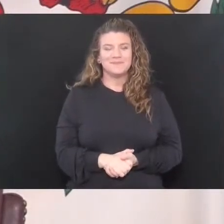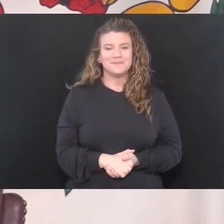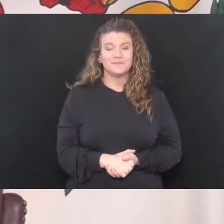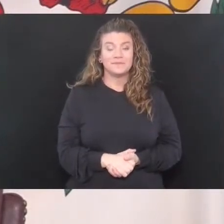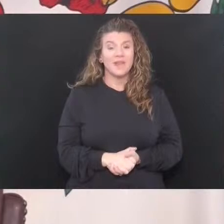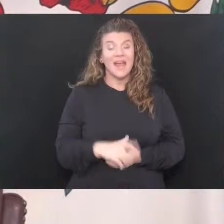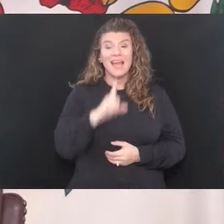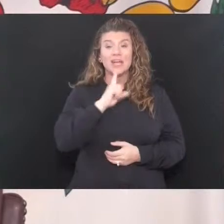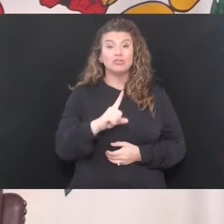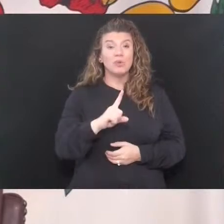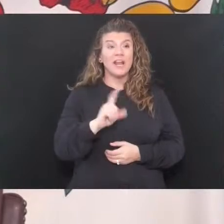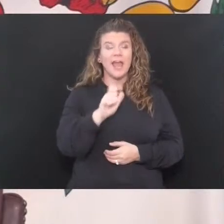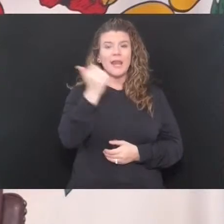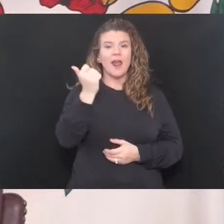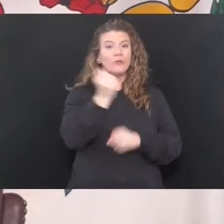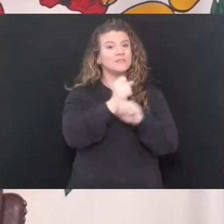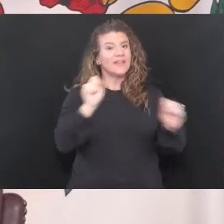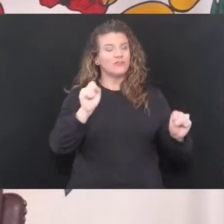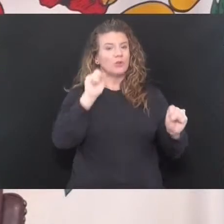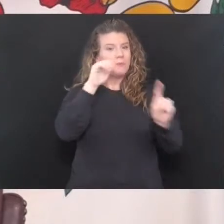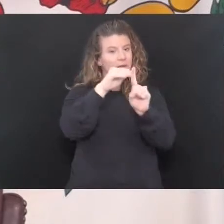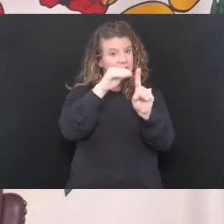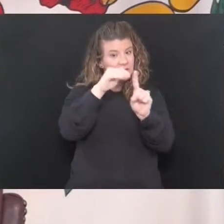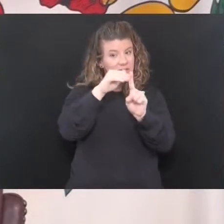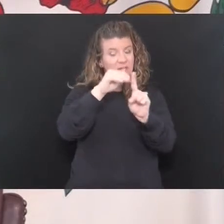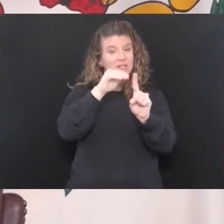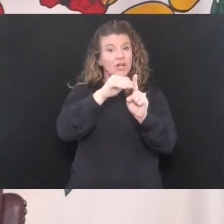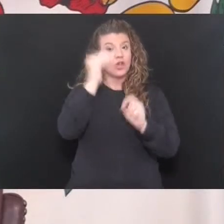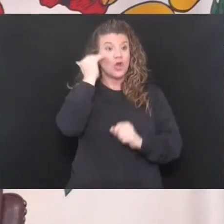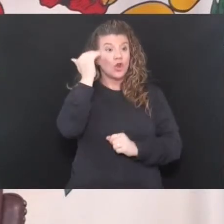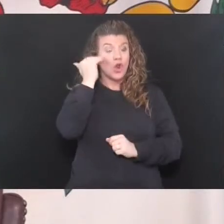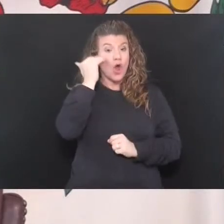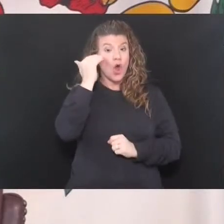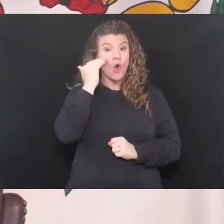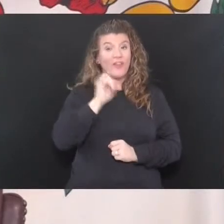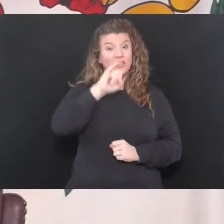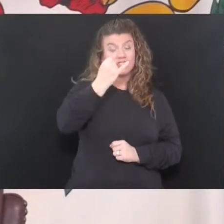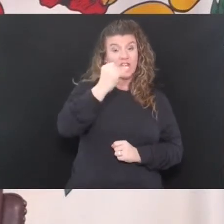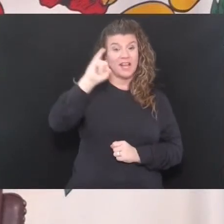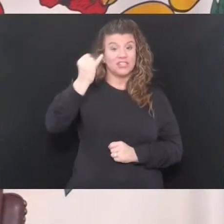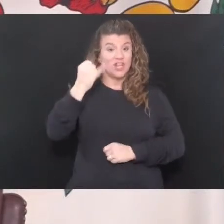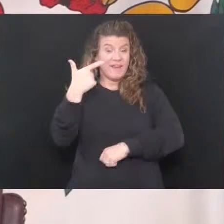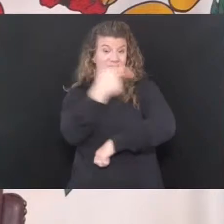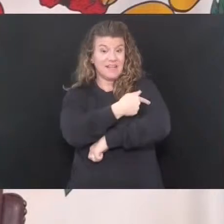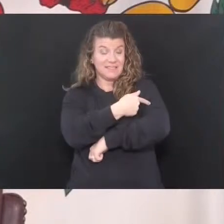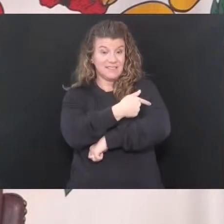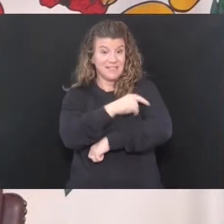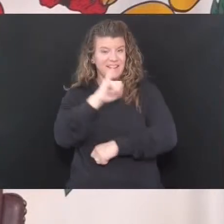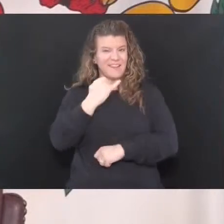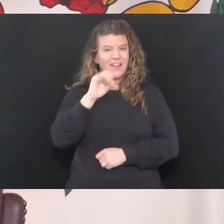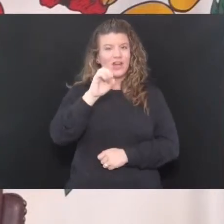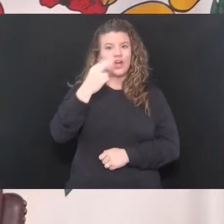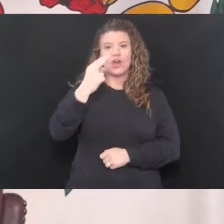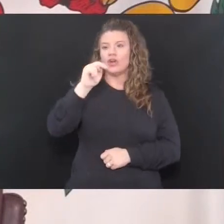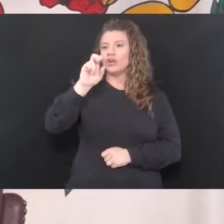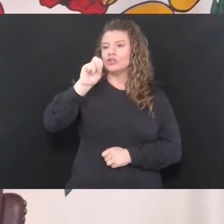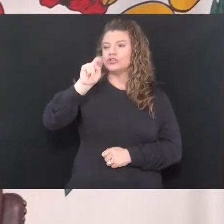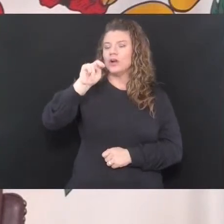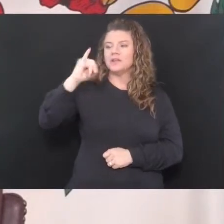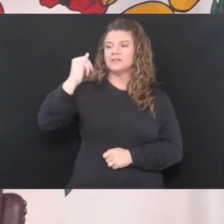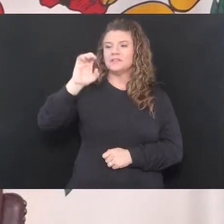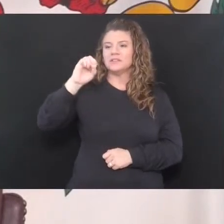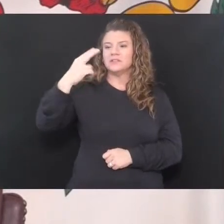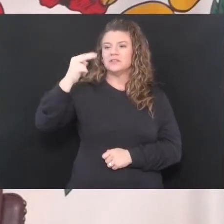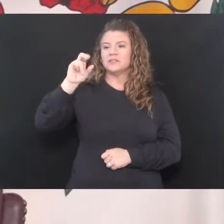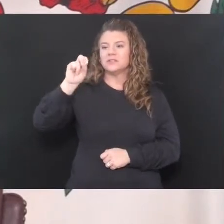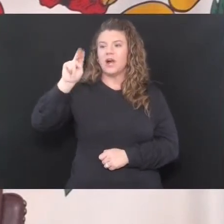It's really another safety reminder and everything that as far as the J&J vaccine, there's probably a lot of argument